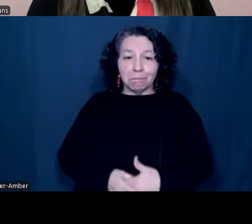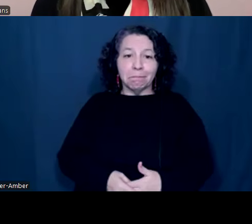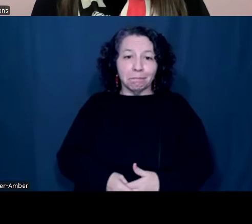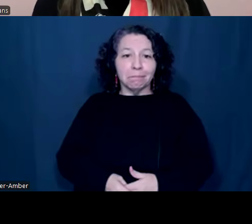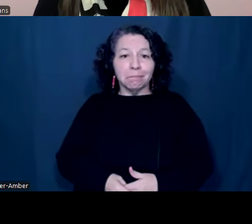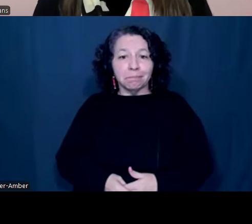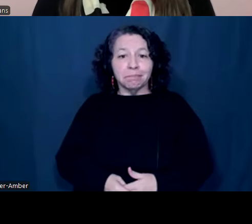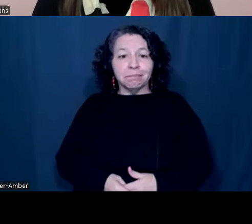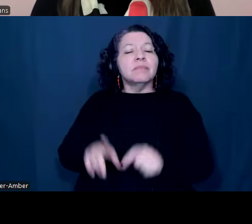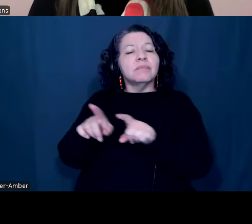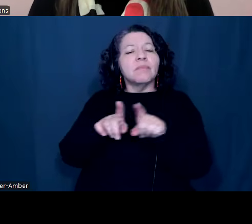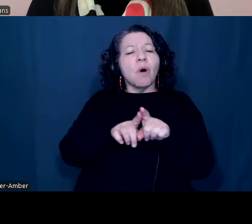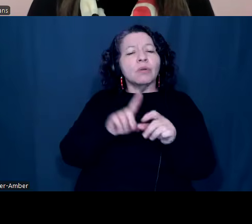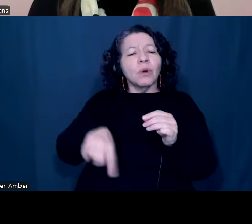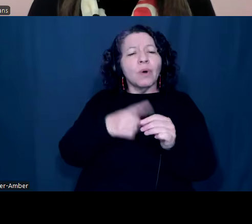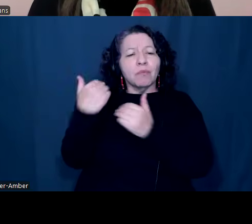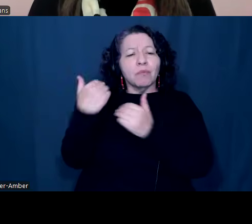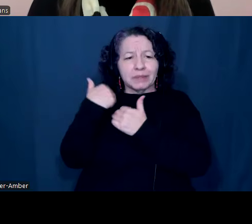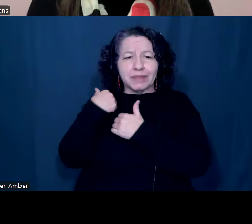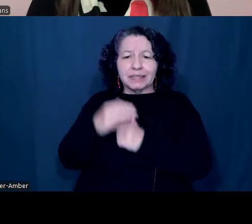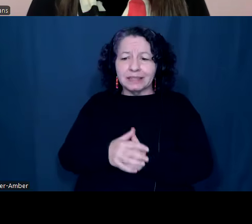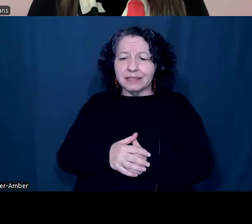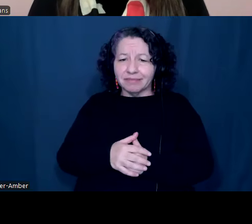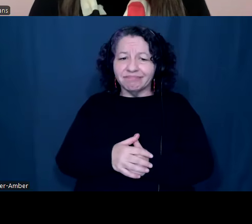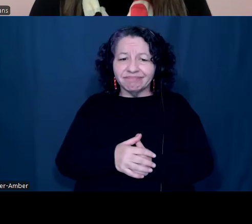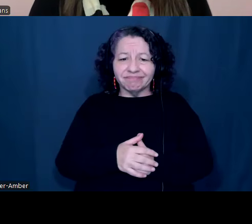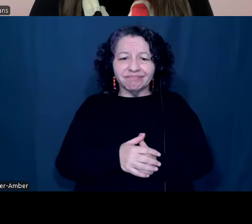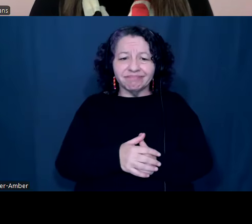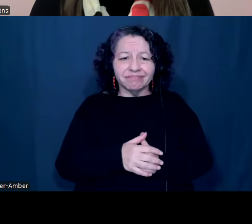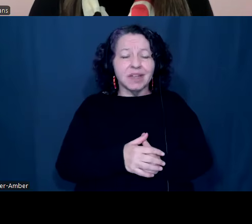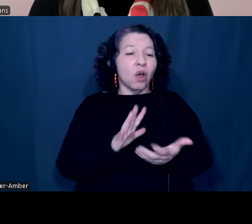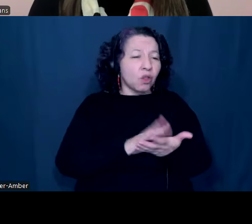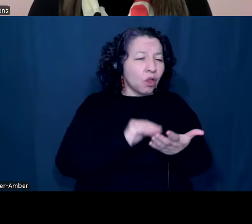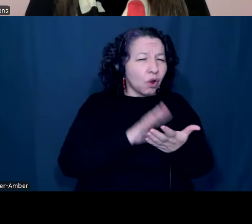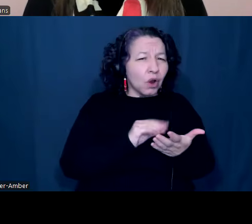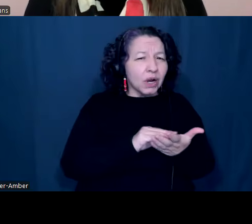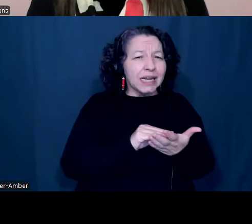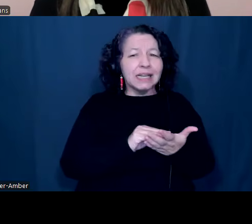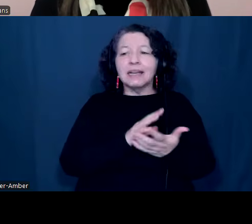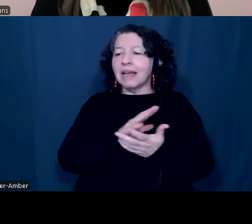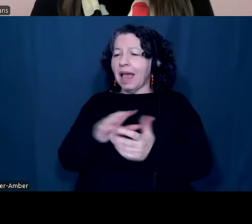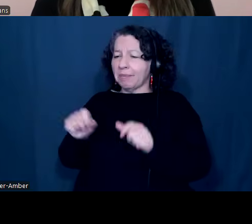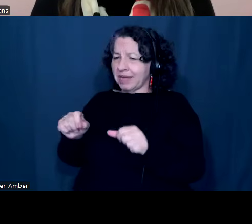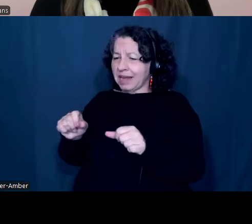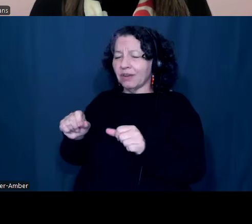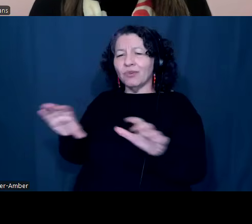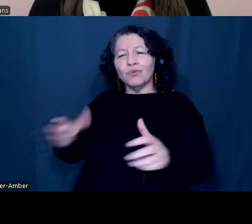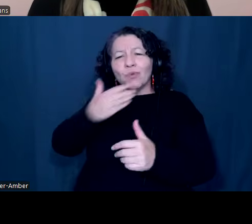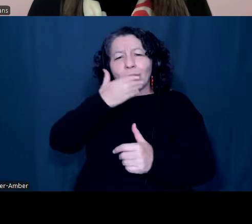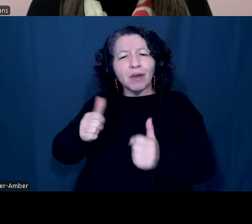But it's also about responsibility, learning, and the possibility of doing better